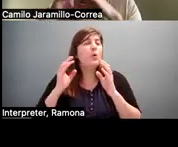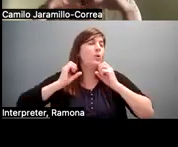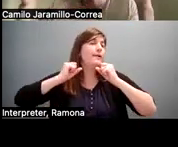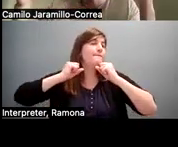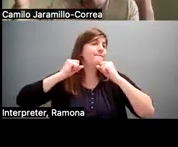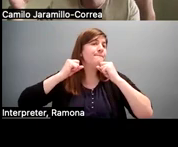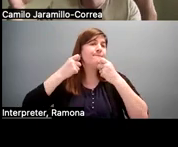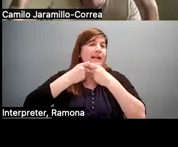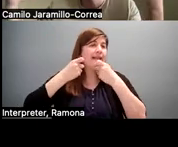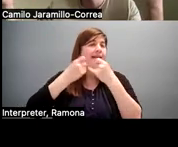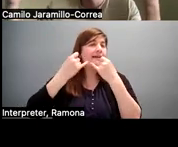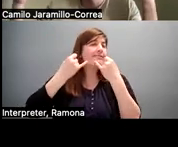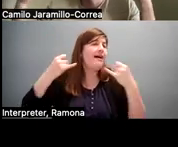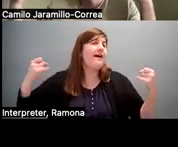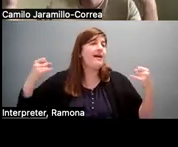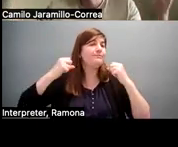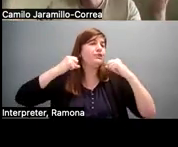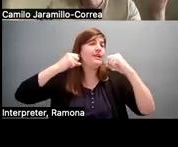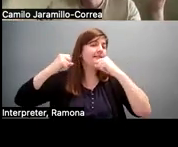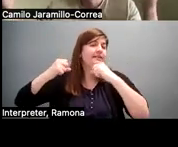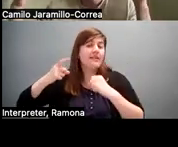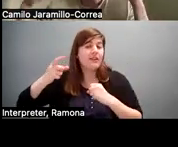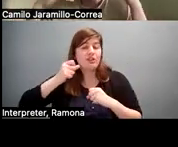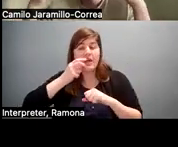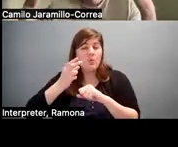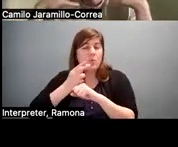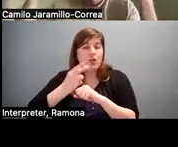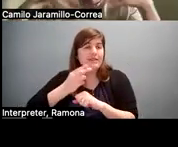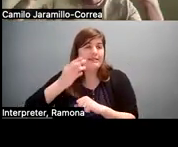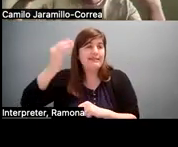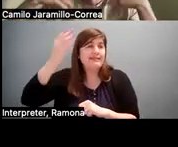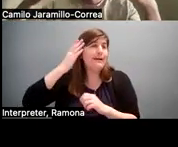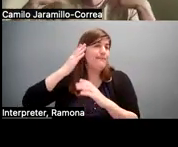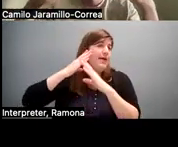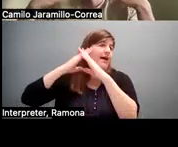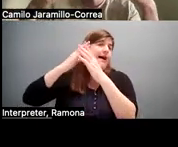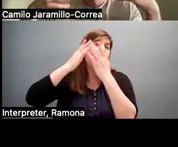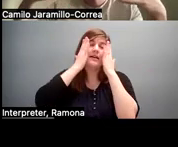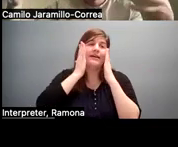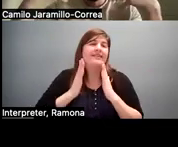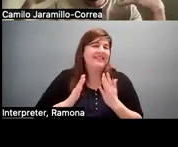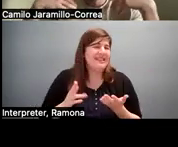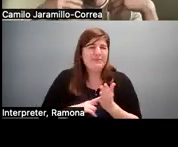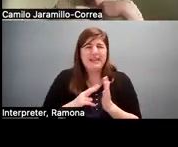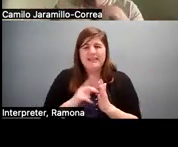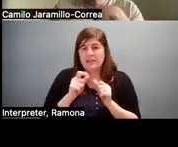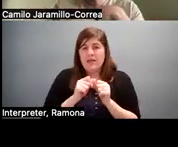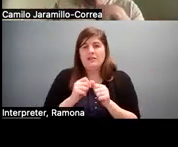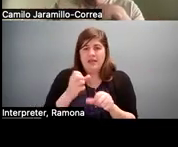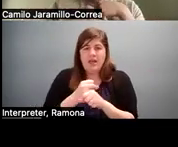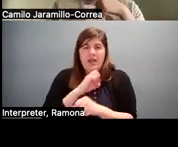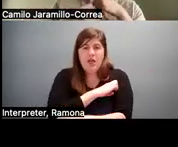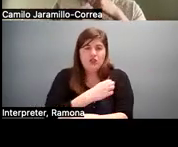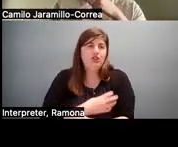don't have anything to protect them. They're not wearing their sunblock. And so they're constantly getting that energy and that plasma from the